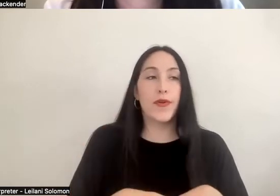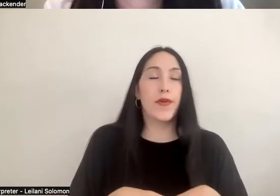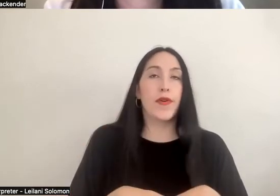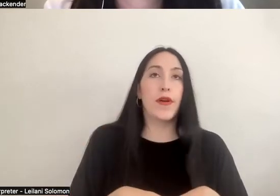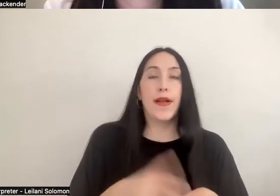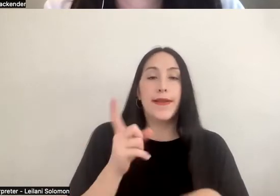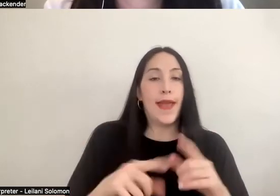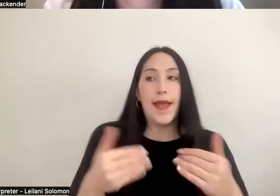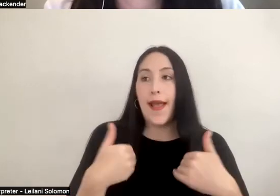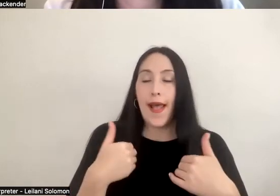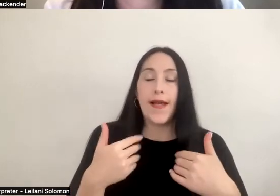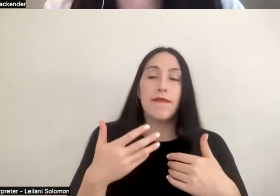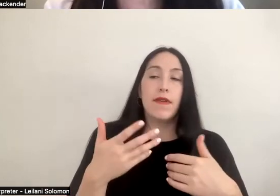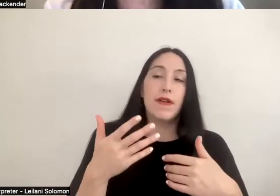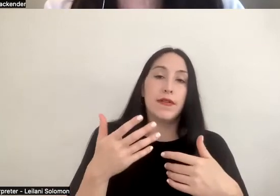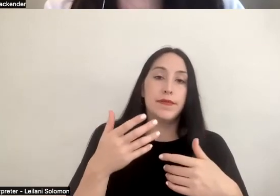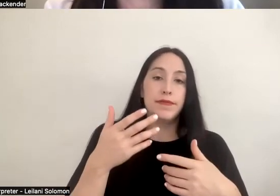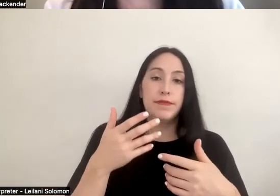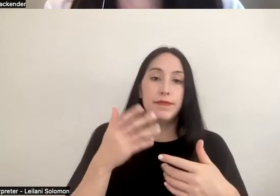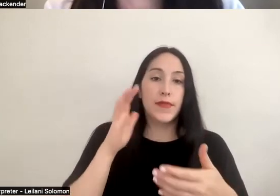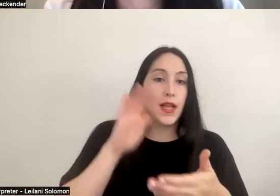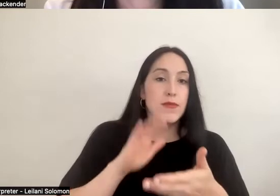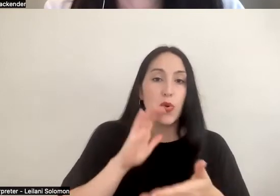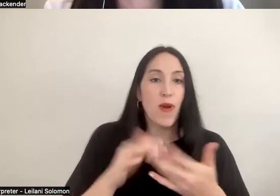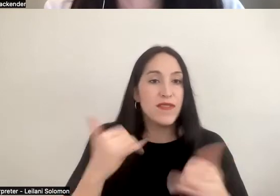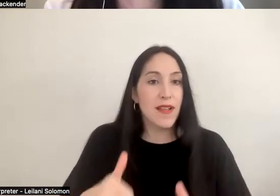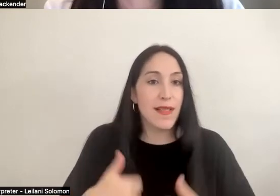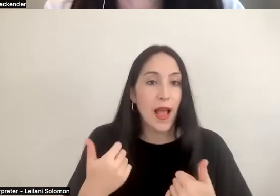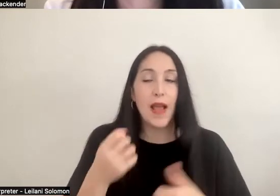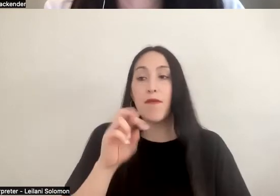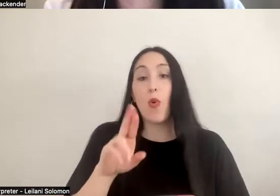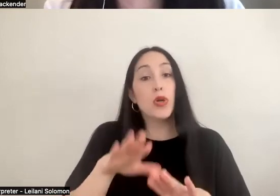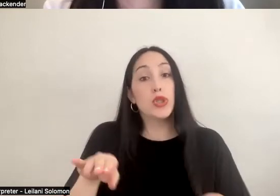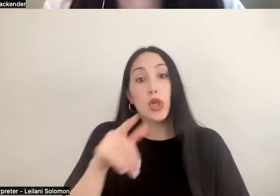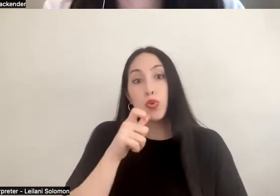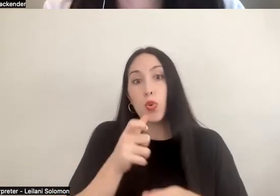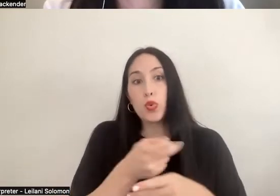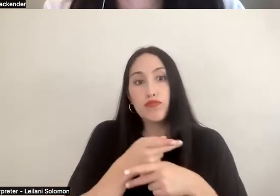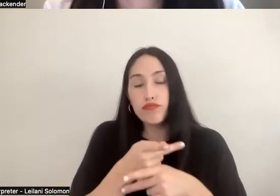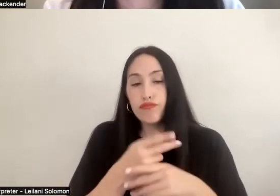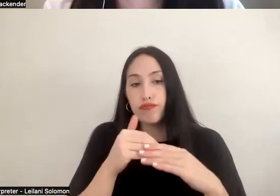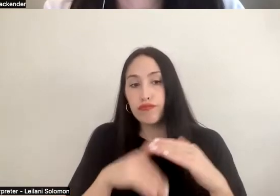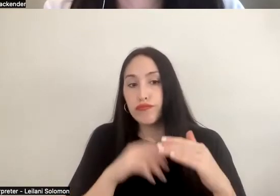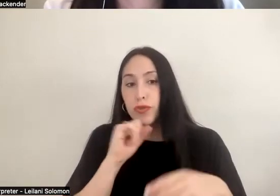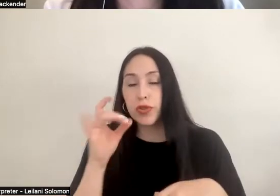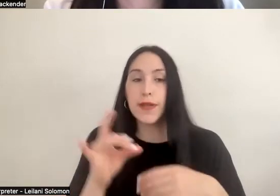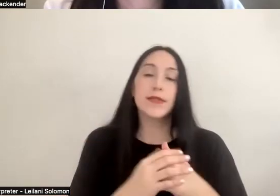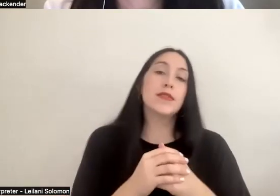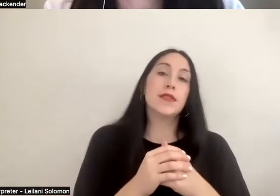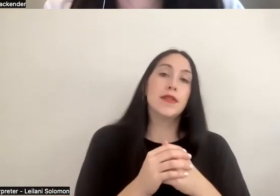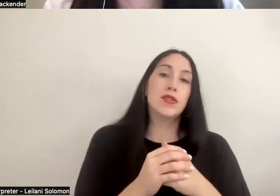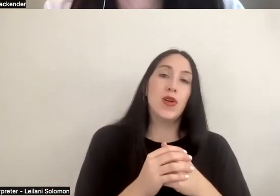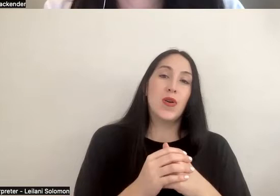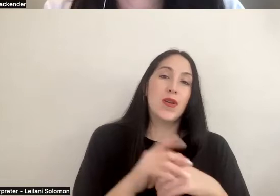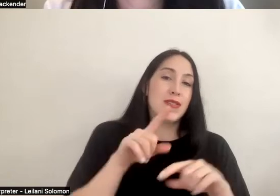of. So it's important to think about that longevity of the ABLE account, what you plan on doing with it, what are